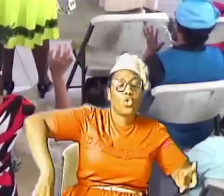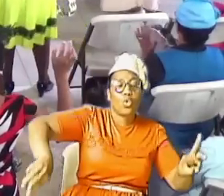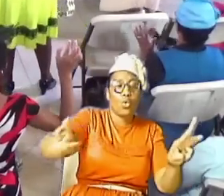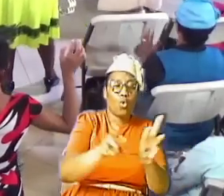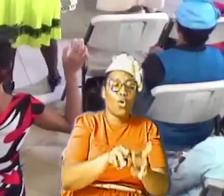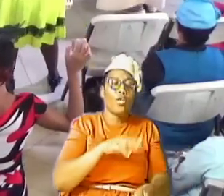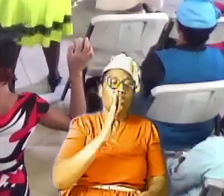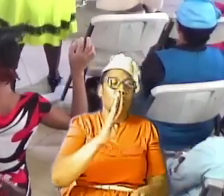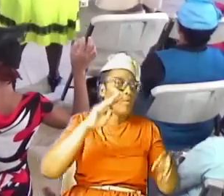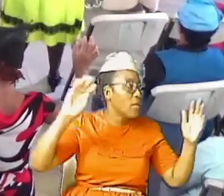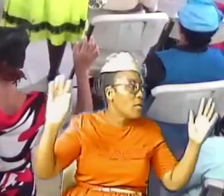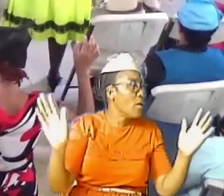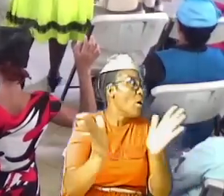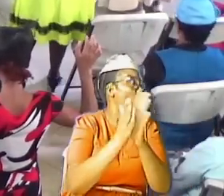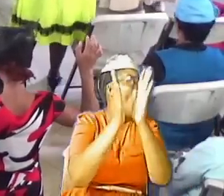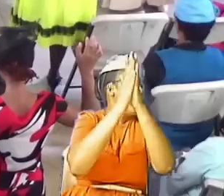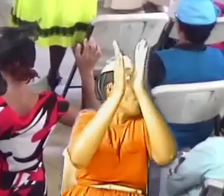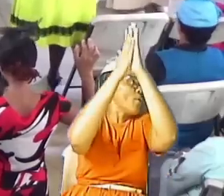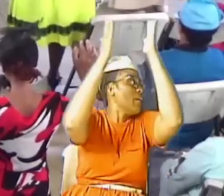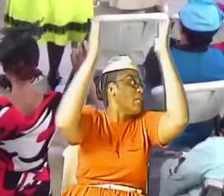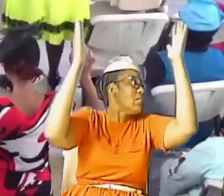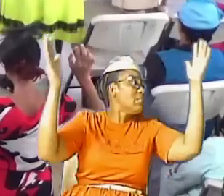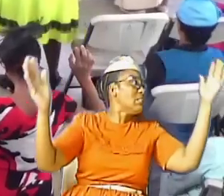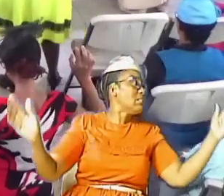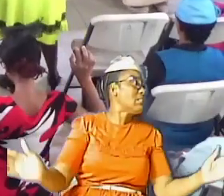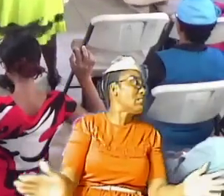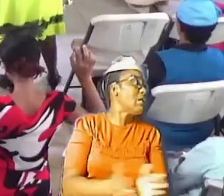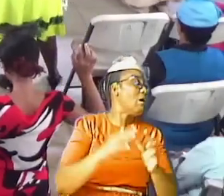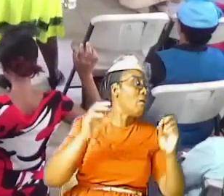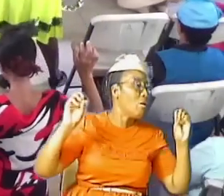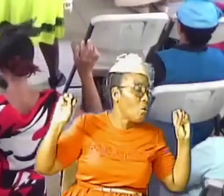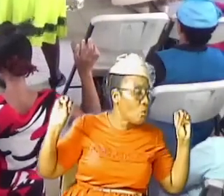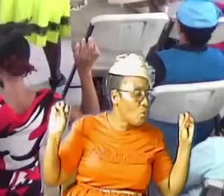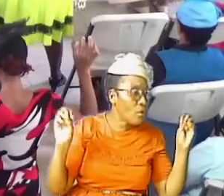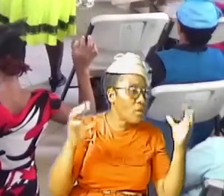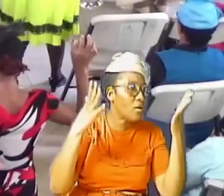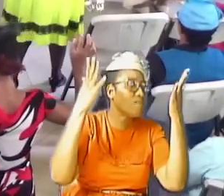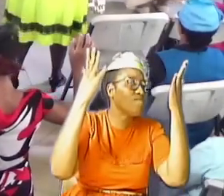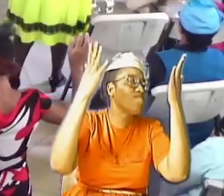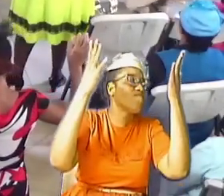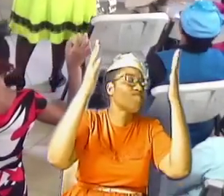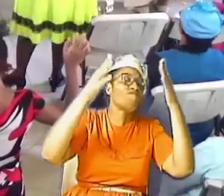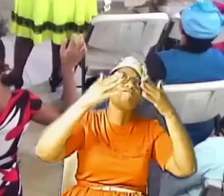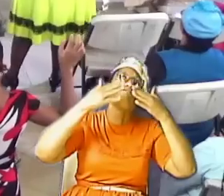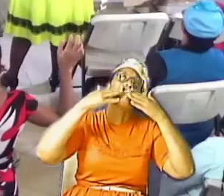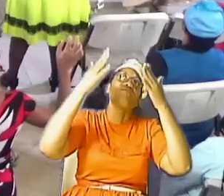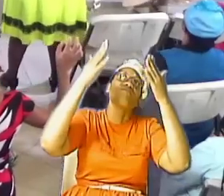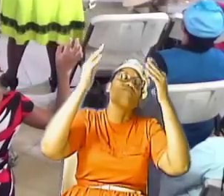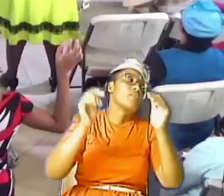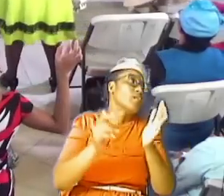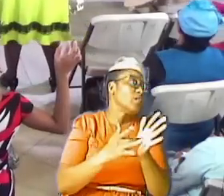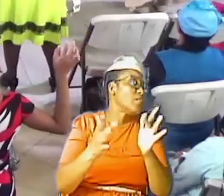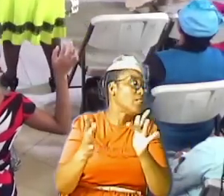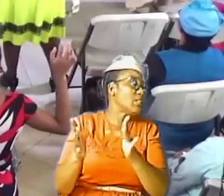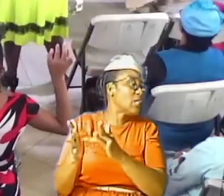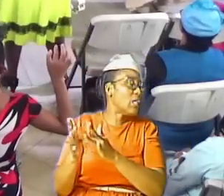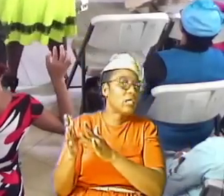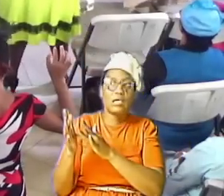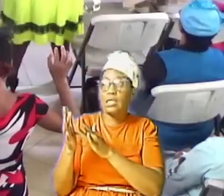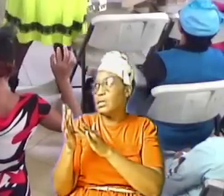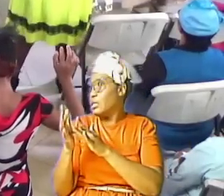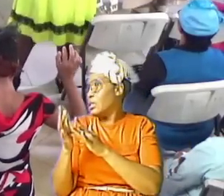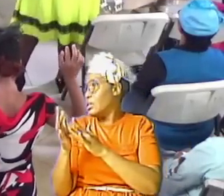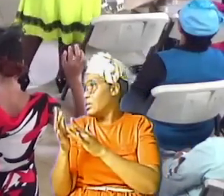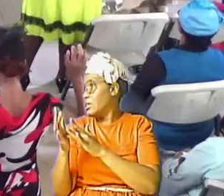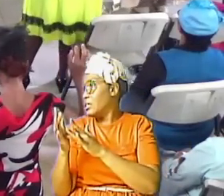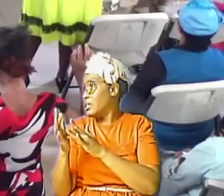be praised. Oh, praise God. Praise God. Praise God.